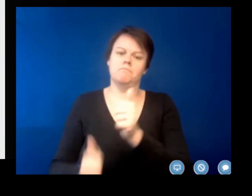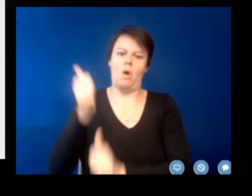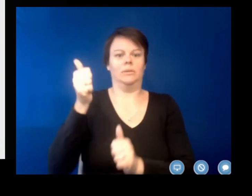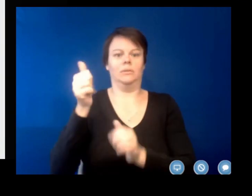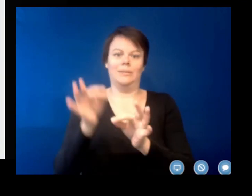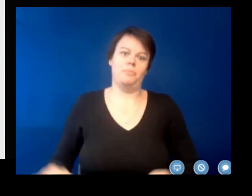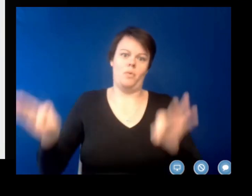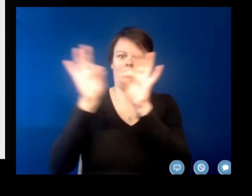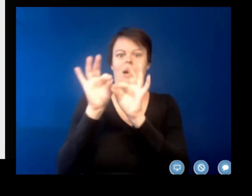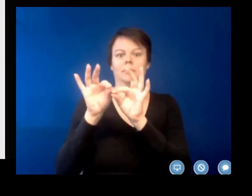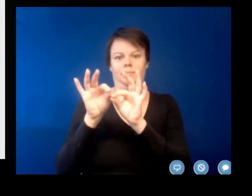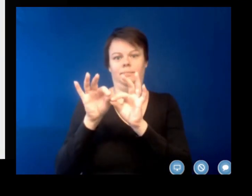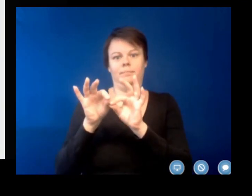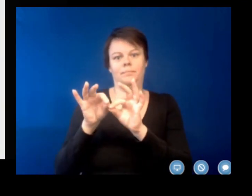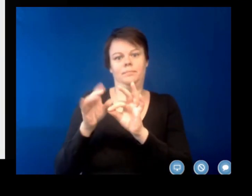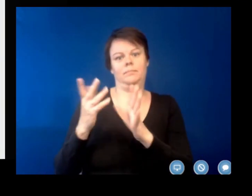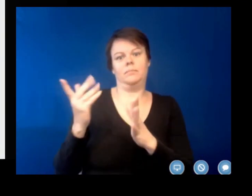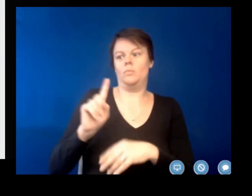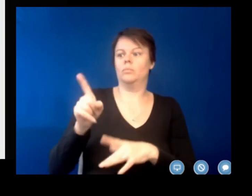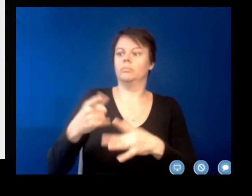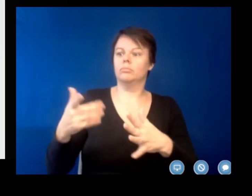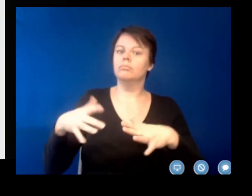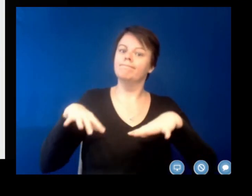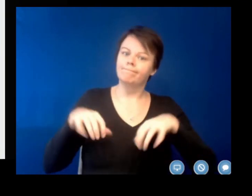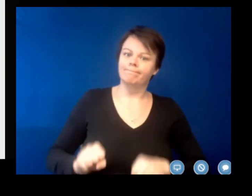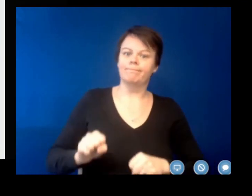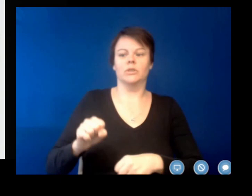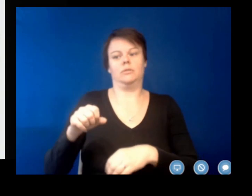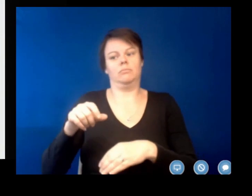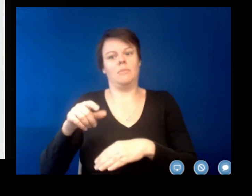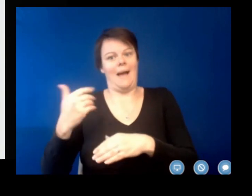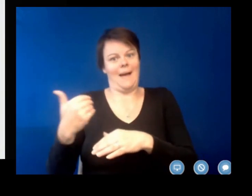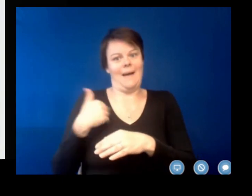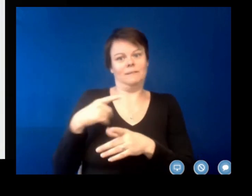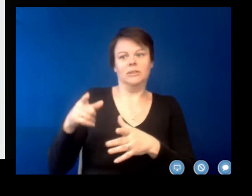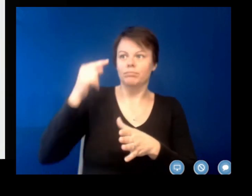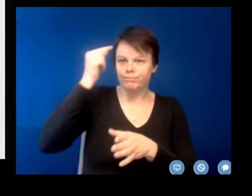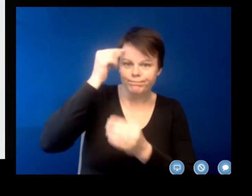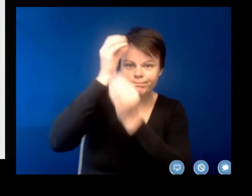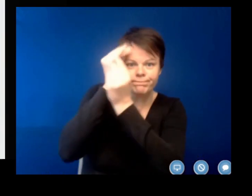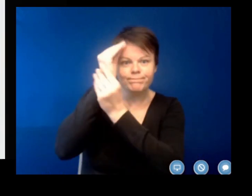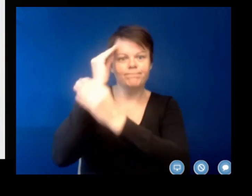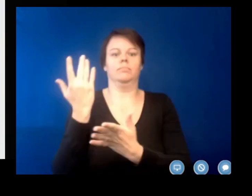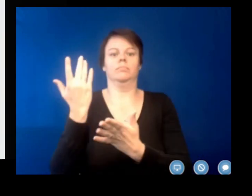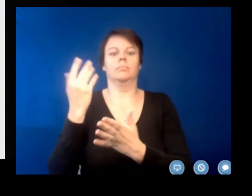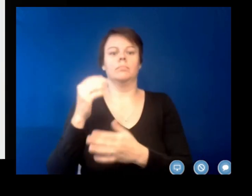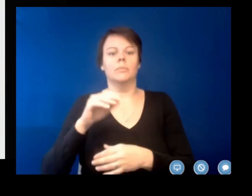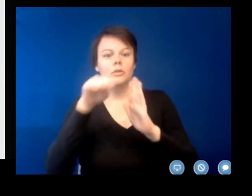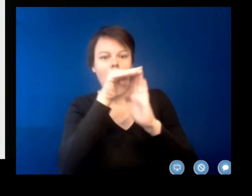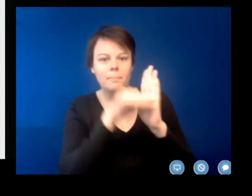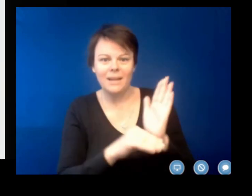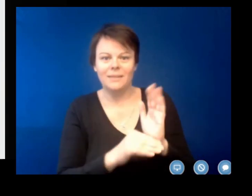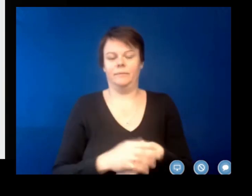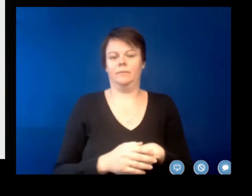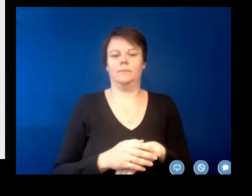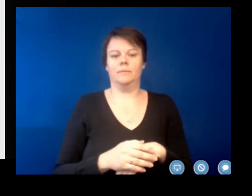global competencies. Even if it's a very young field, we already have some meta-studies, and in order to